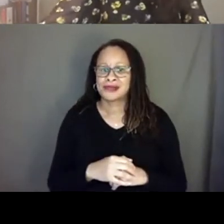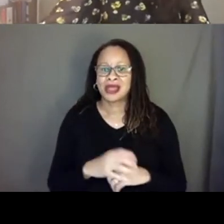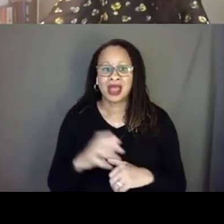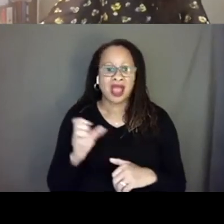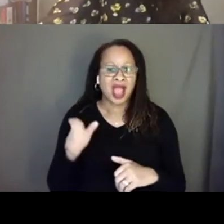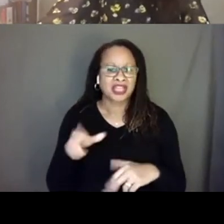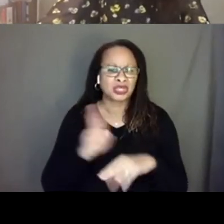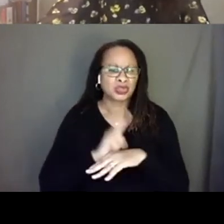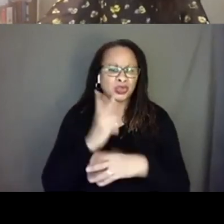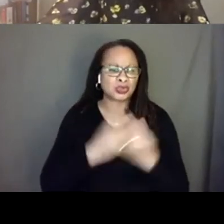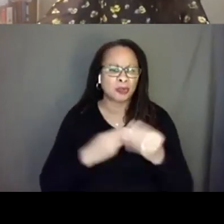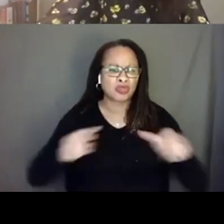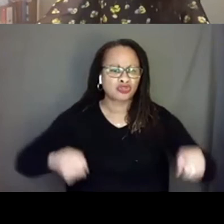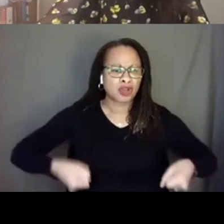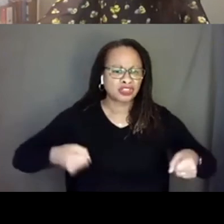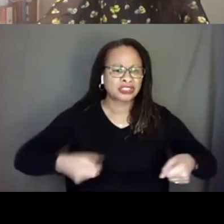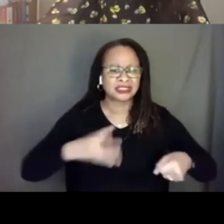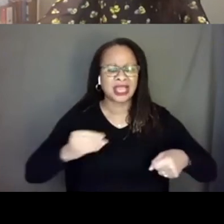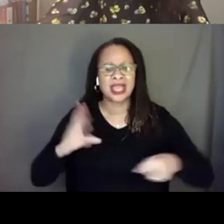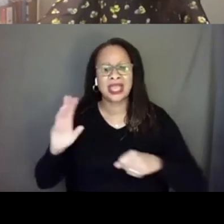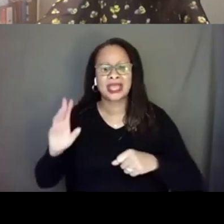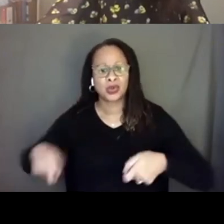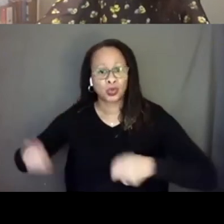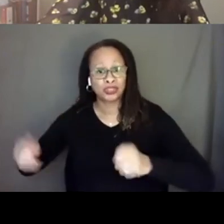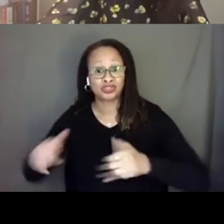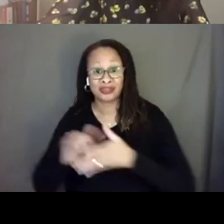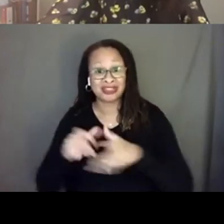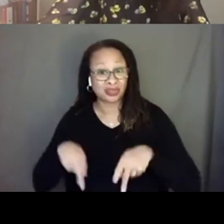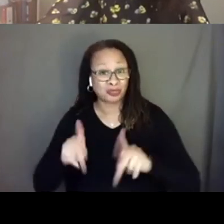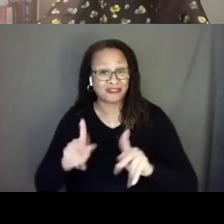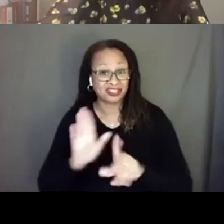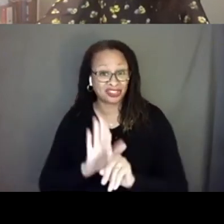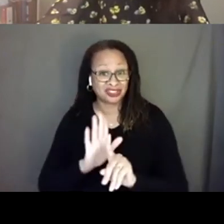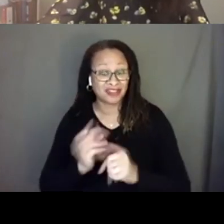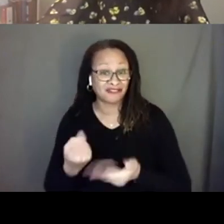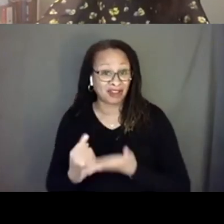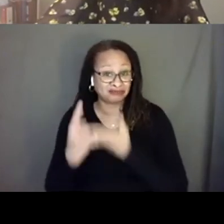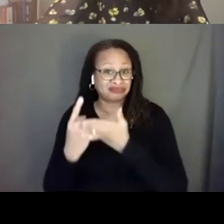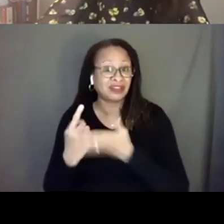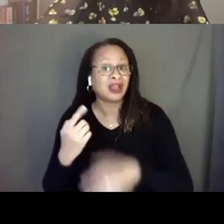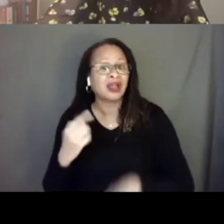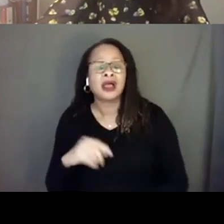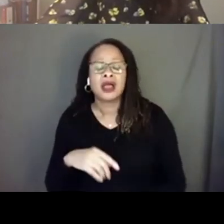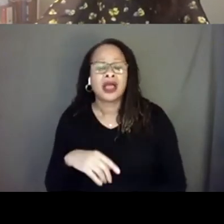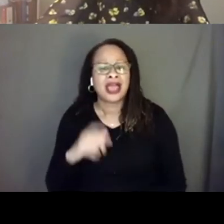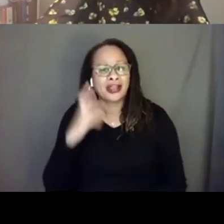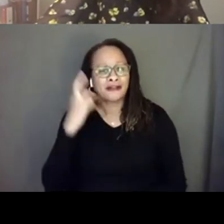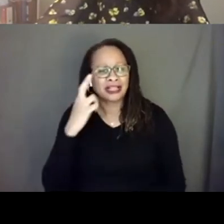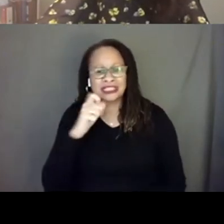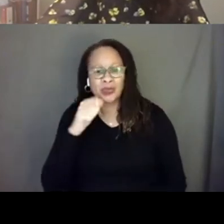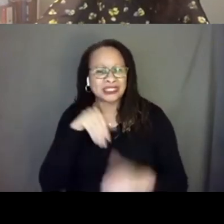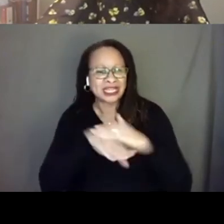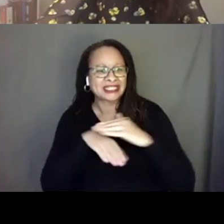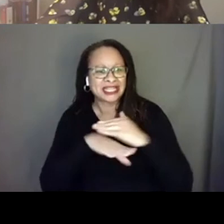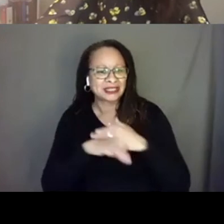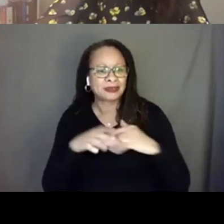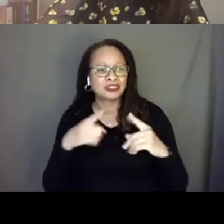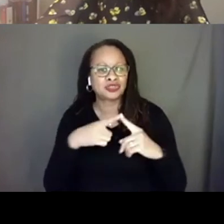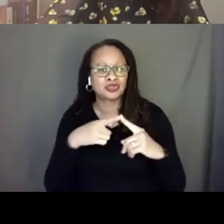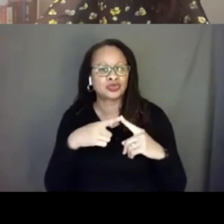wheelchair as needed, but that's a privilege in and of itself. And I realized that there wasn't accessibility into the restrooms on